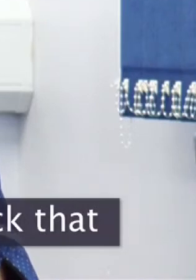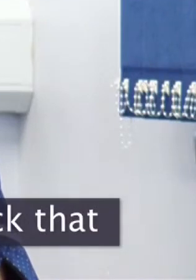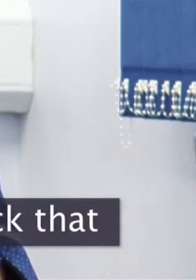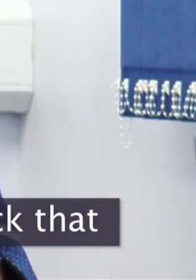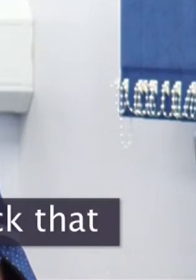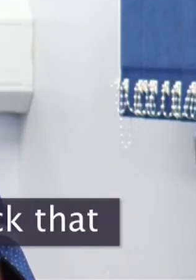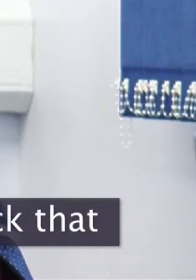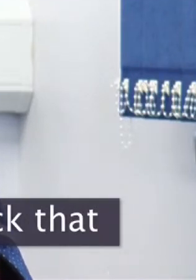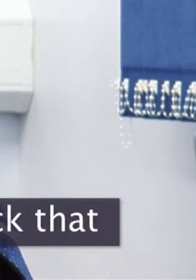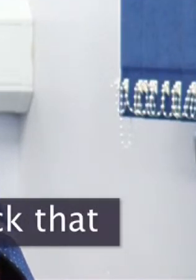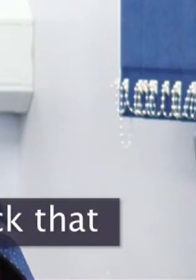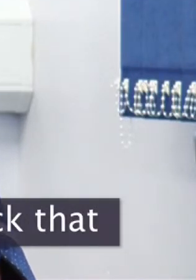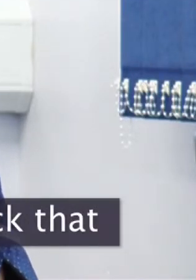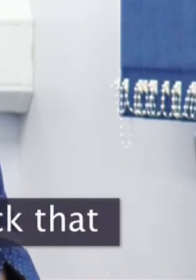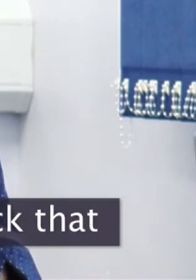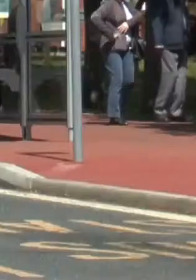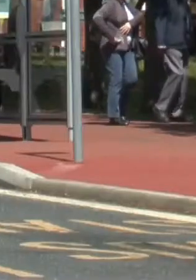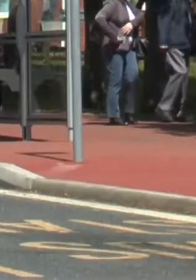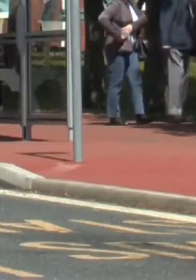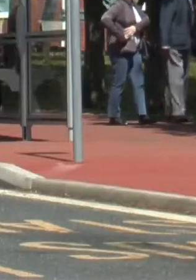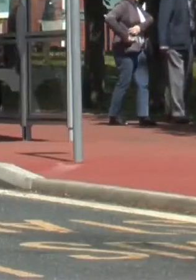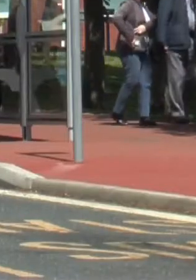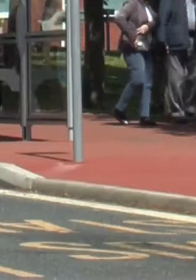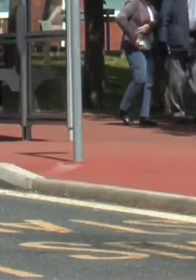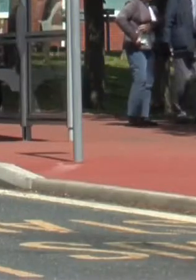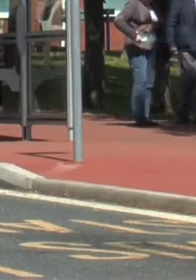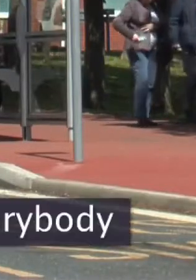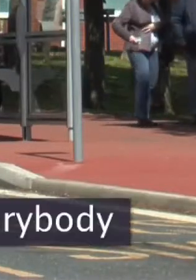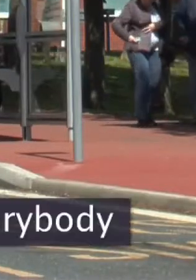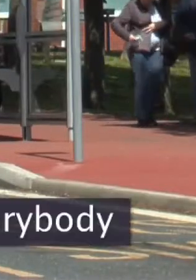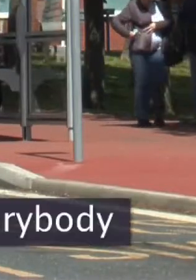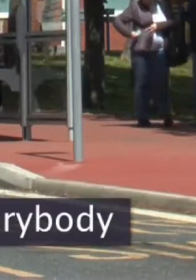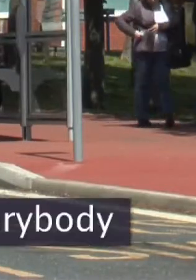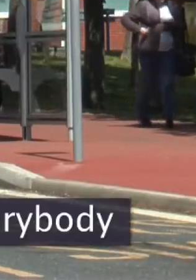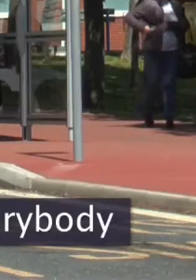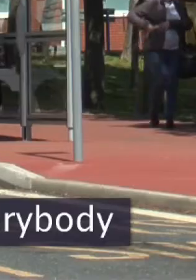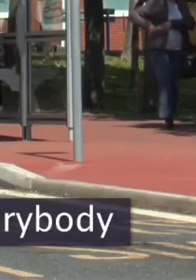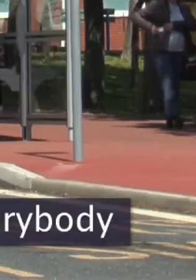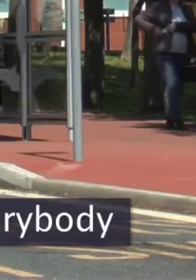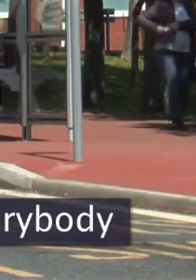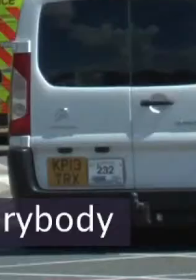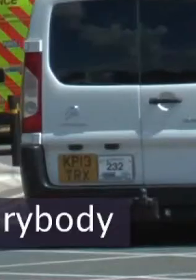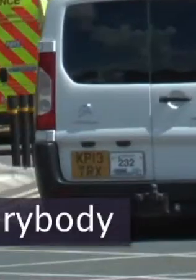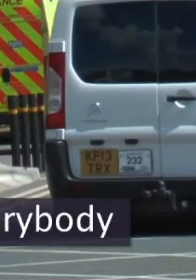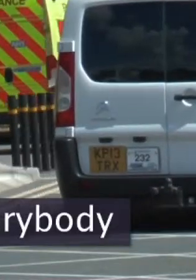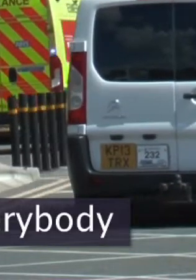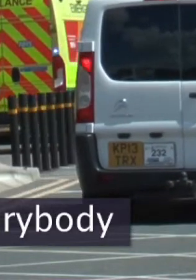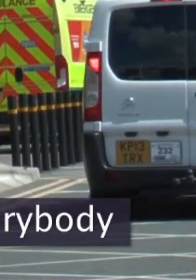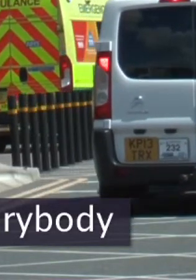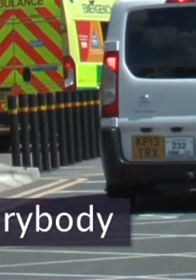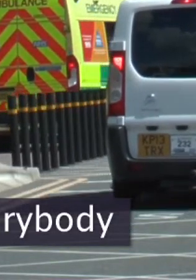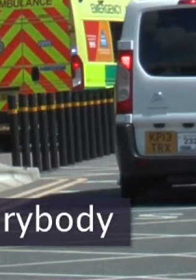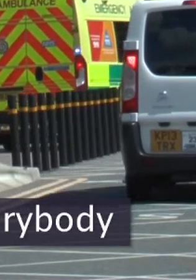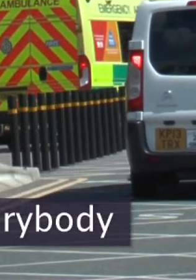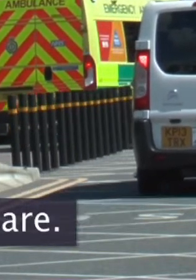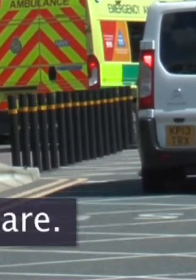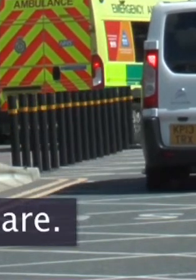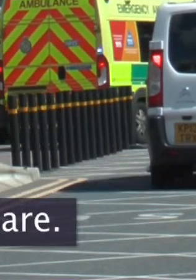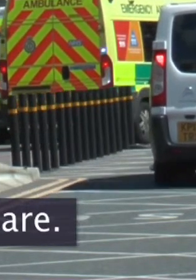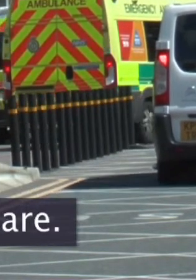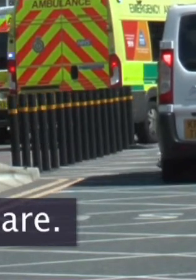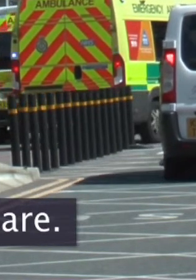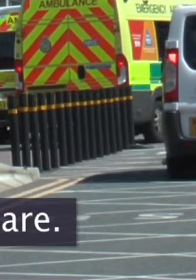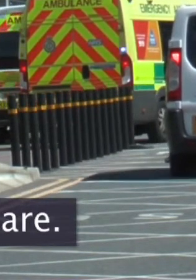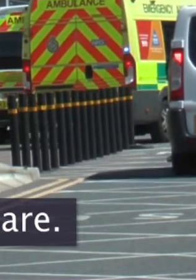really do value the feedback that we get from our patients and carers. We want to do a fantastic job of really caring for everybody, and that